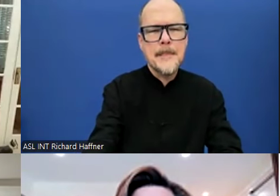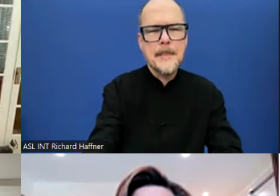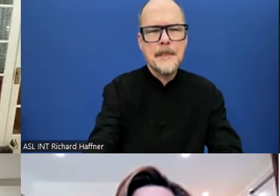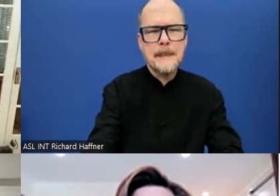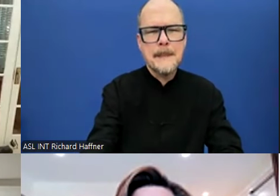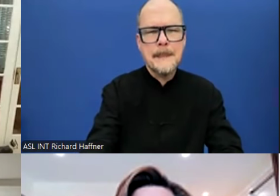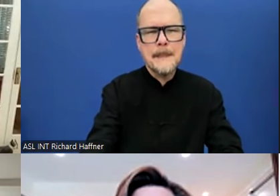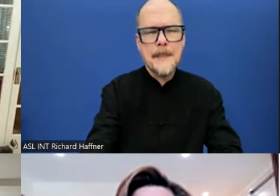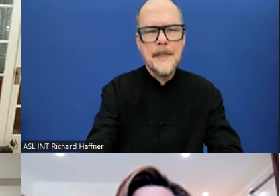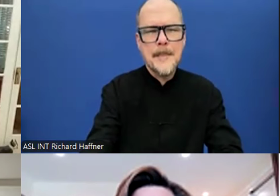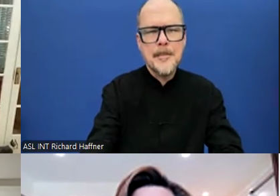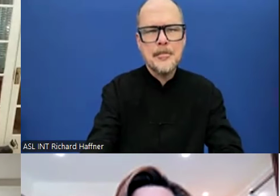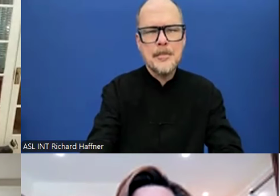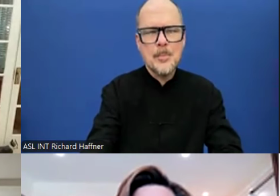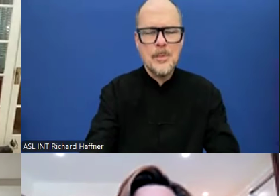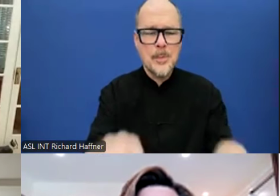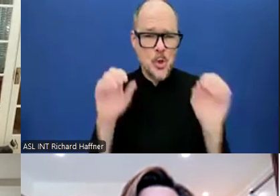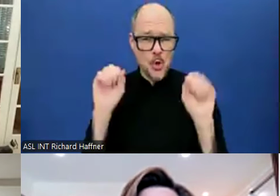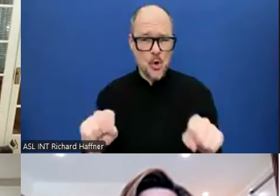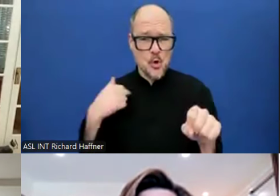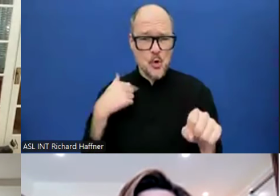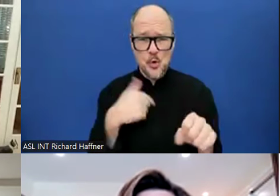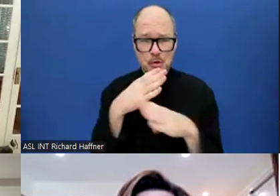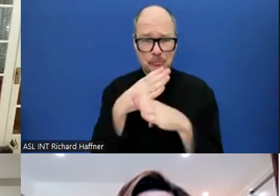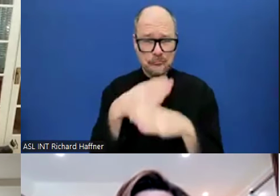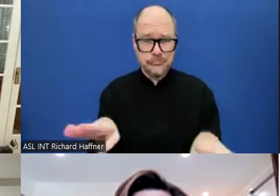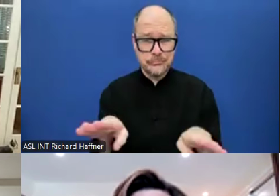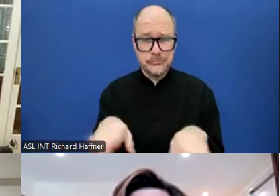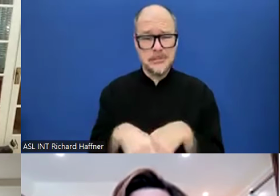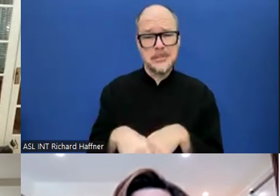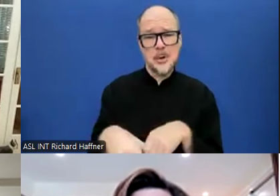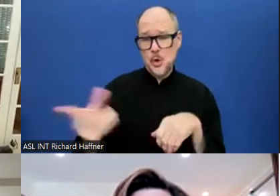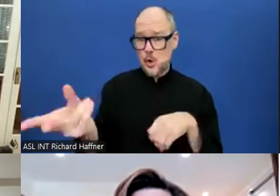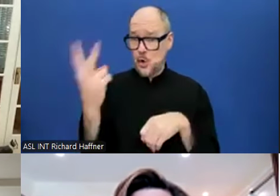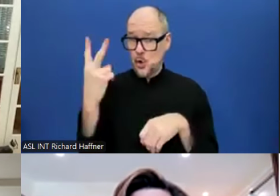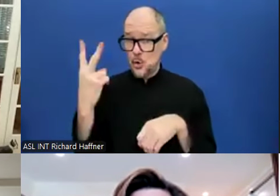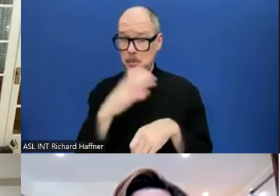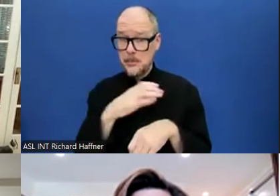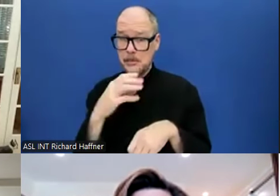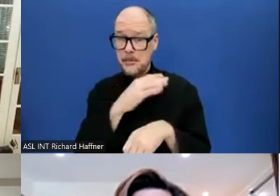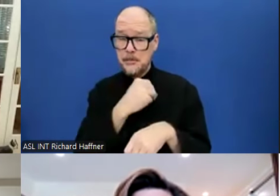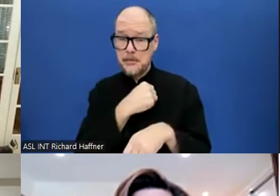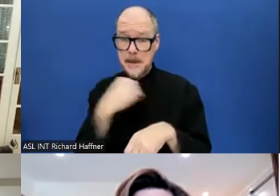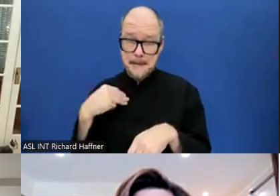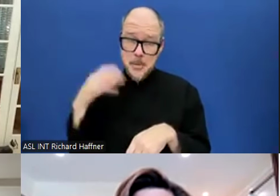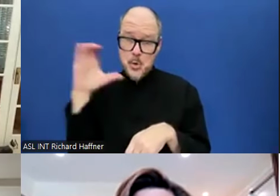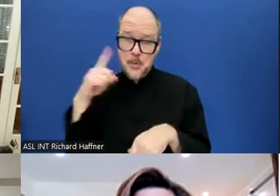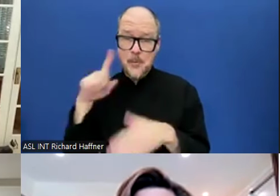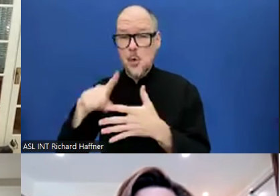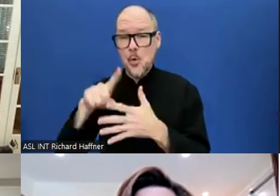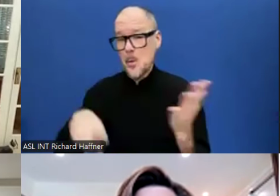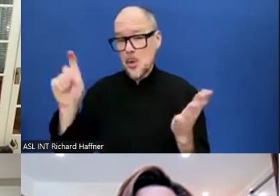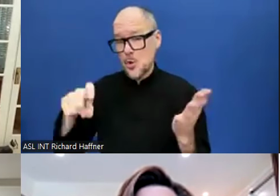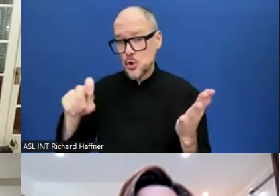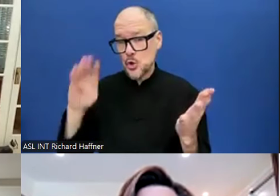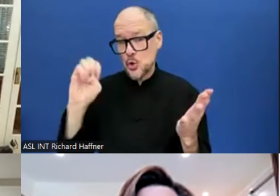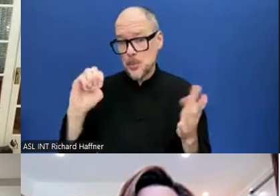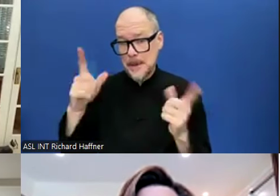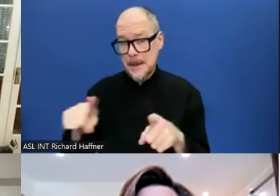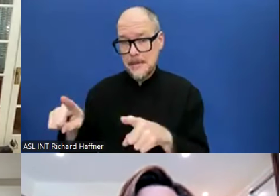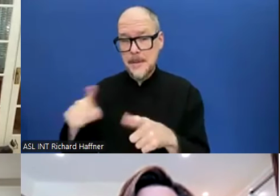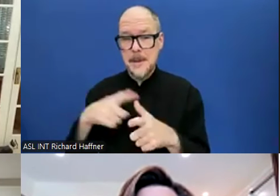two OAH members to identify what should be happening, and then perhaps